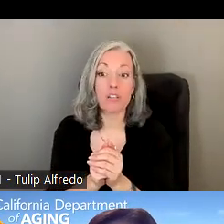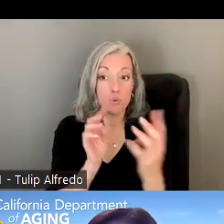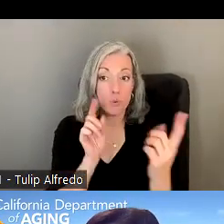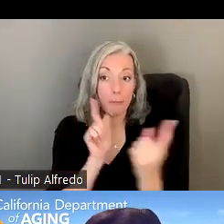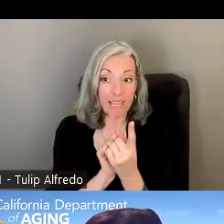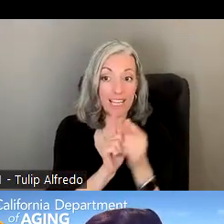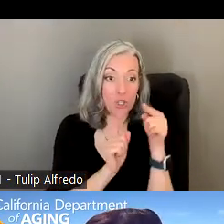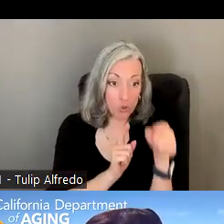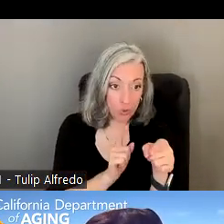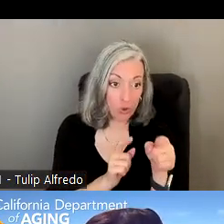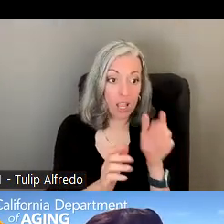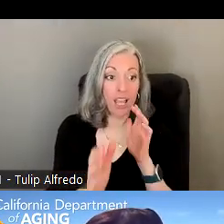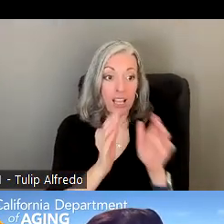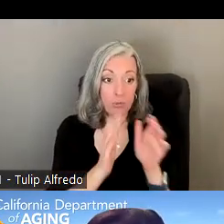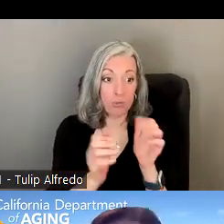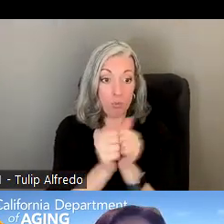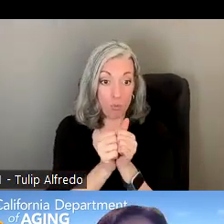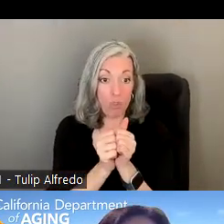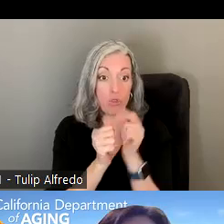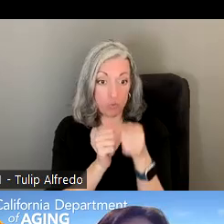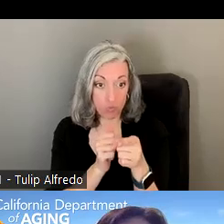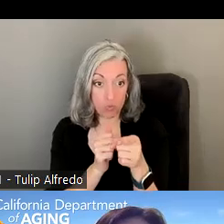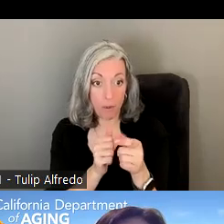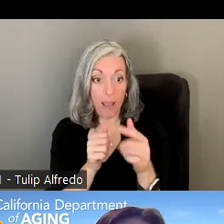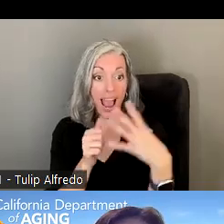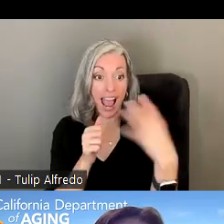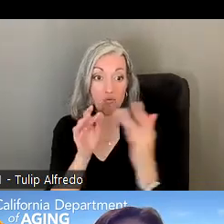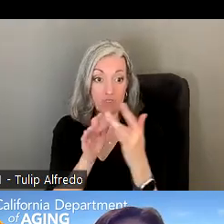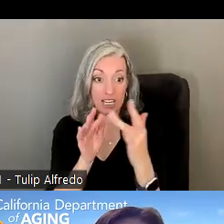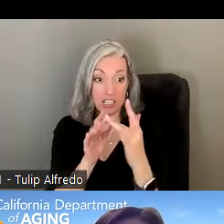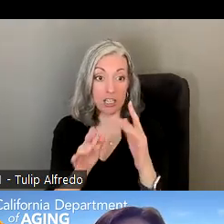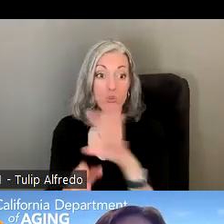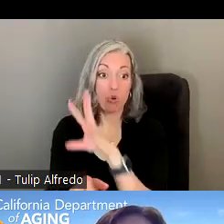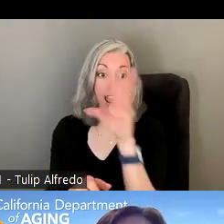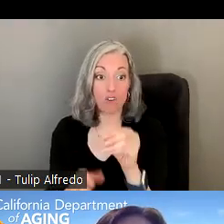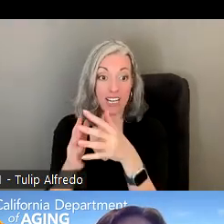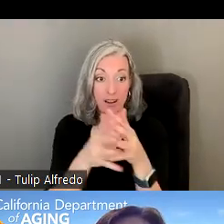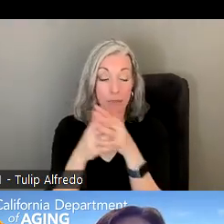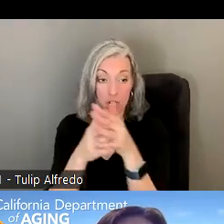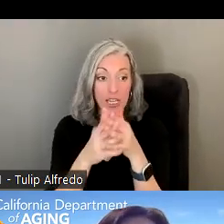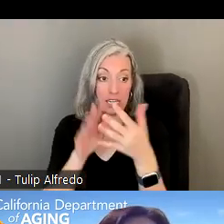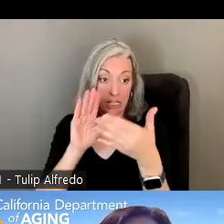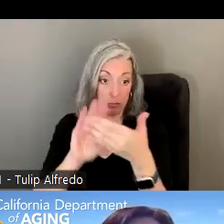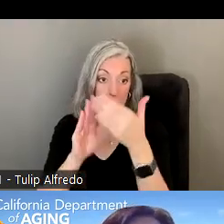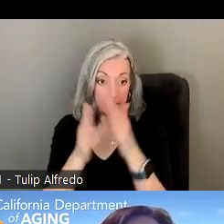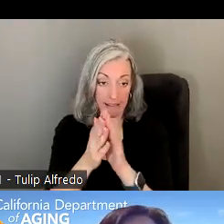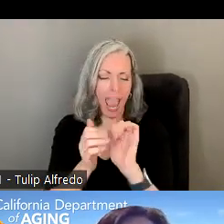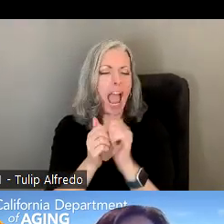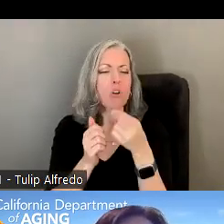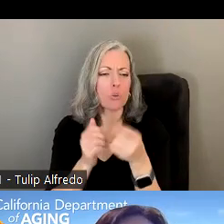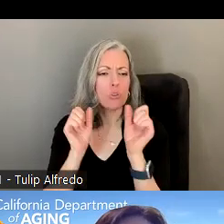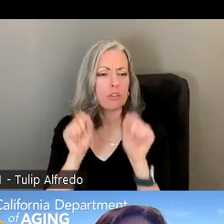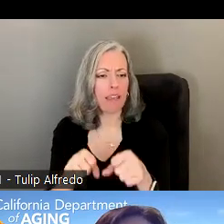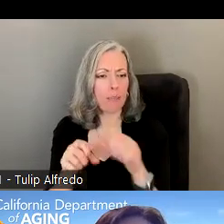and talk to you more about outreach to the African American community, and how you can